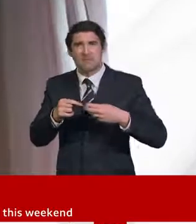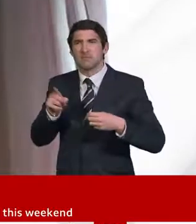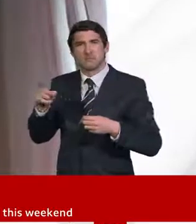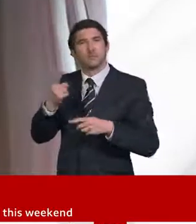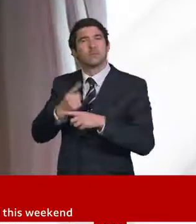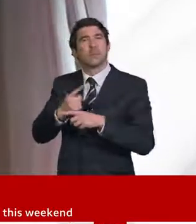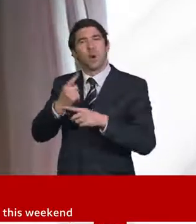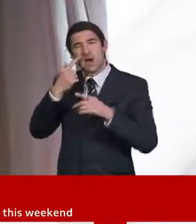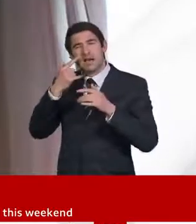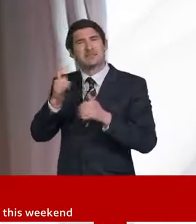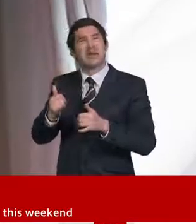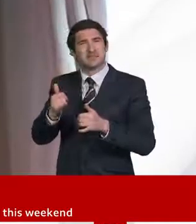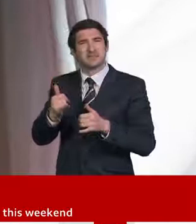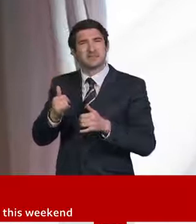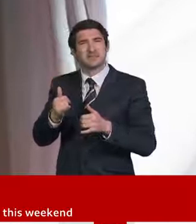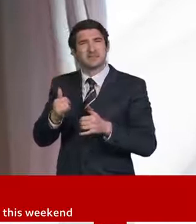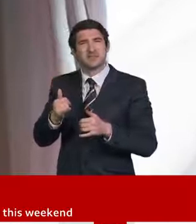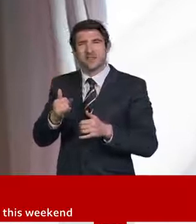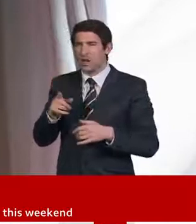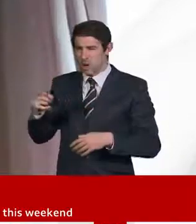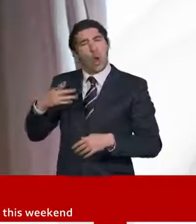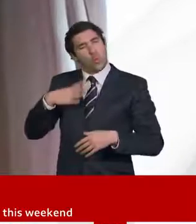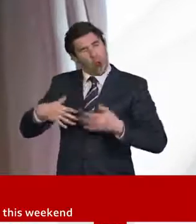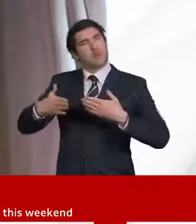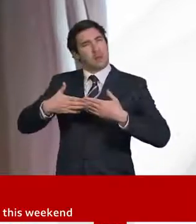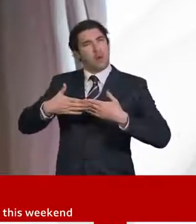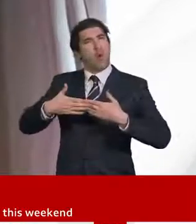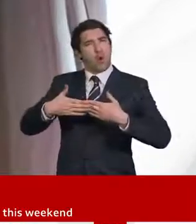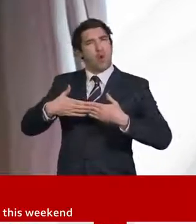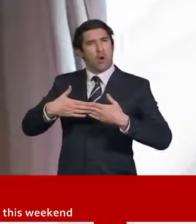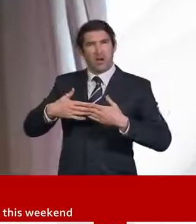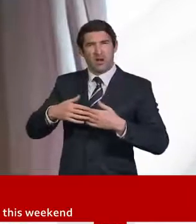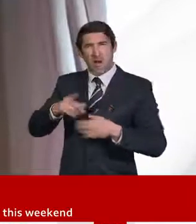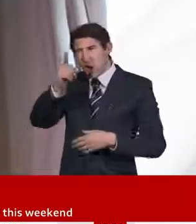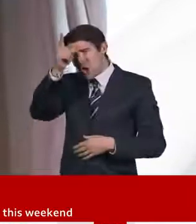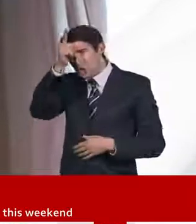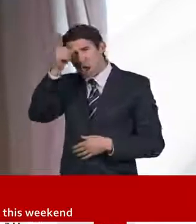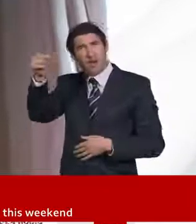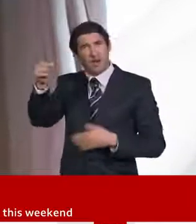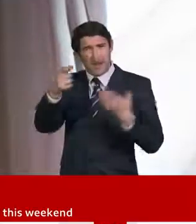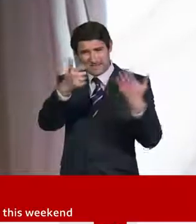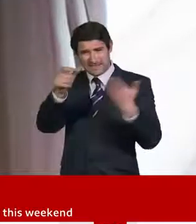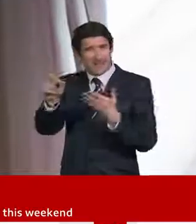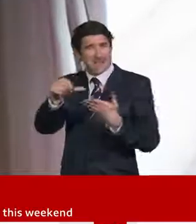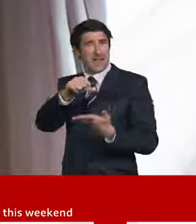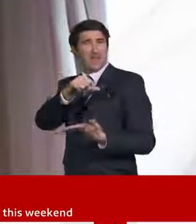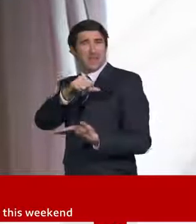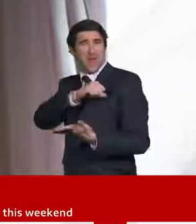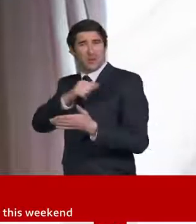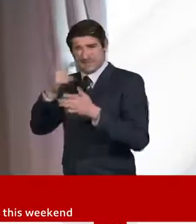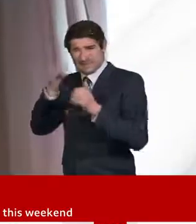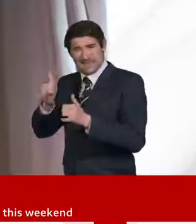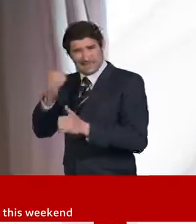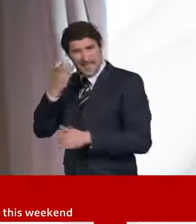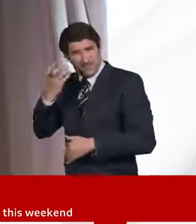there's a global problem. But Germany's testing 70,000 a day. We're struggling to test 10,000 a day. Why are we doing so badly?